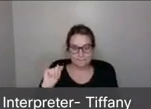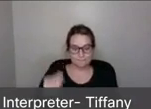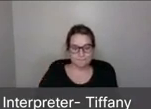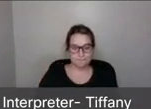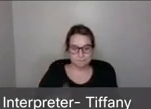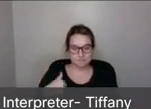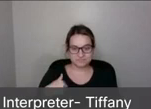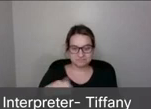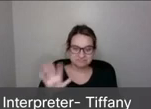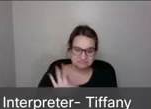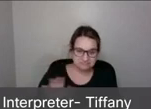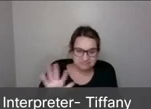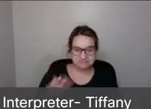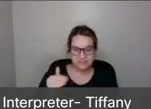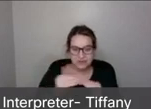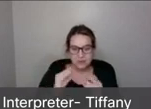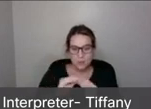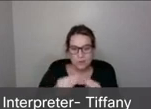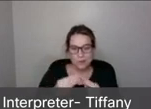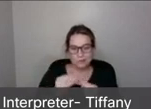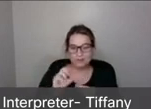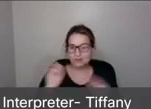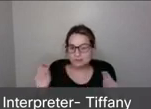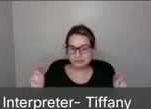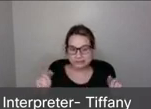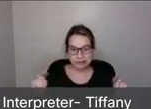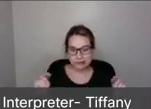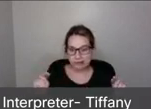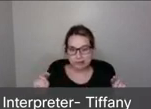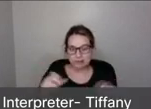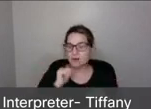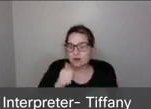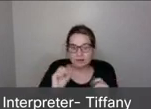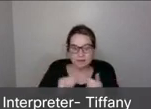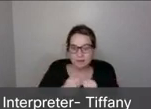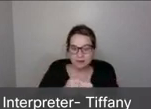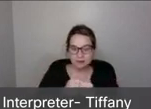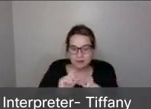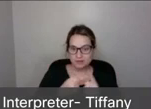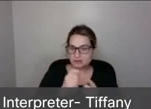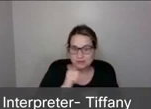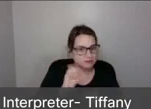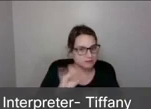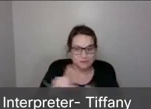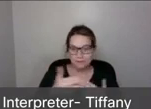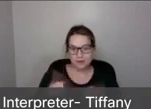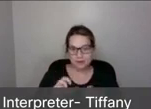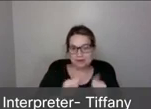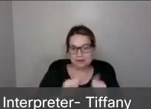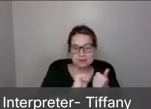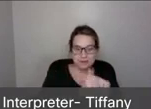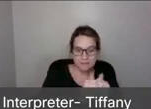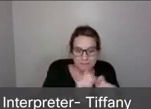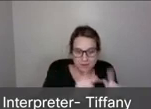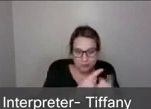An approximately equal number of non-competitive districts is not the same thing as competitive districts required